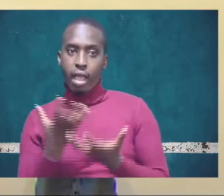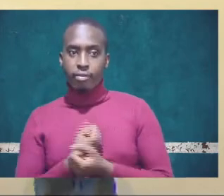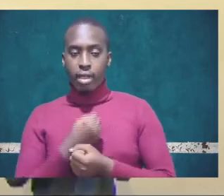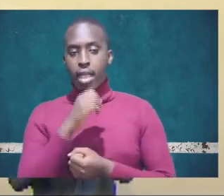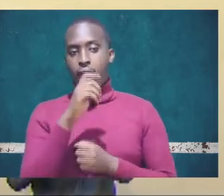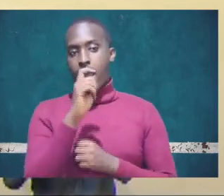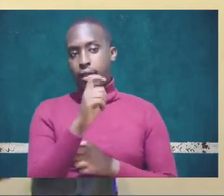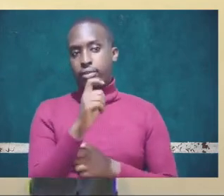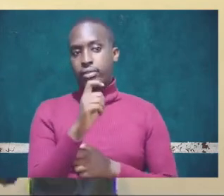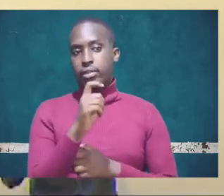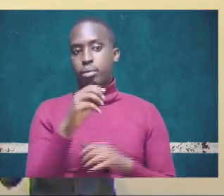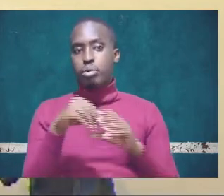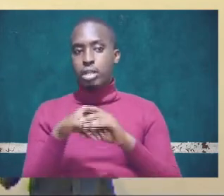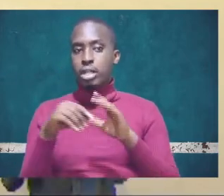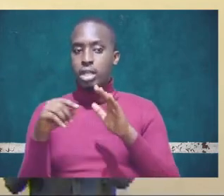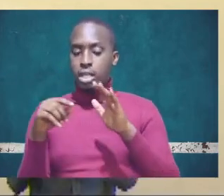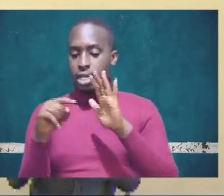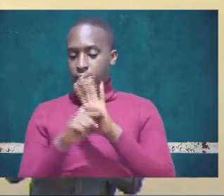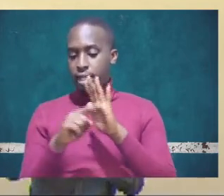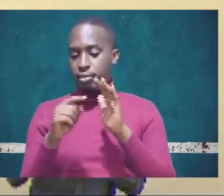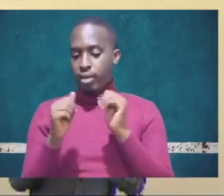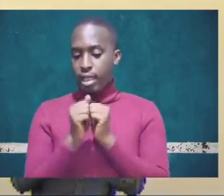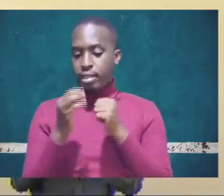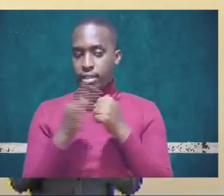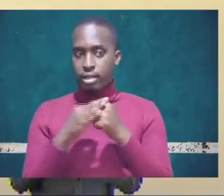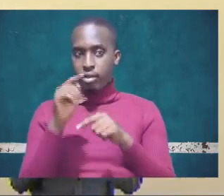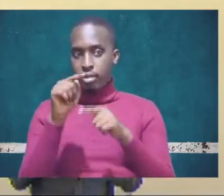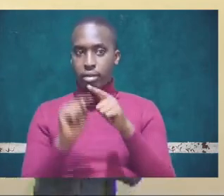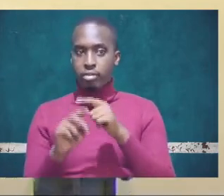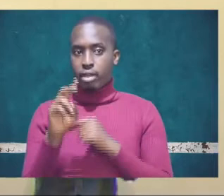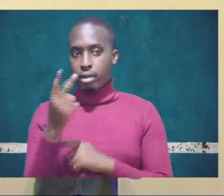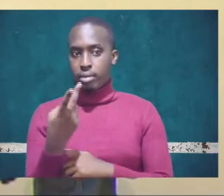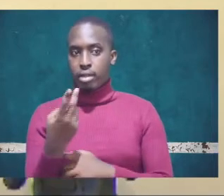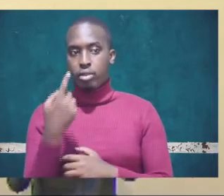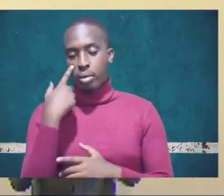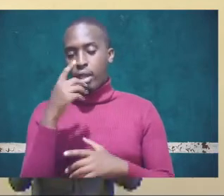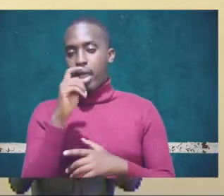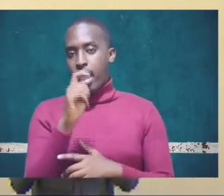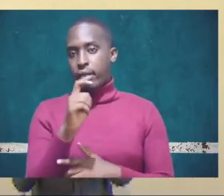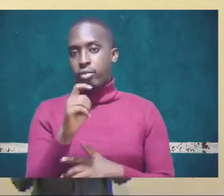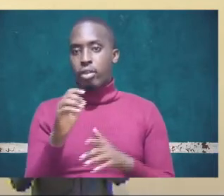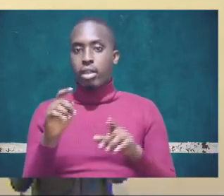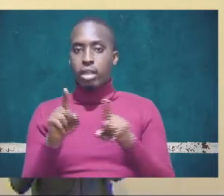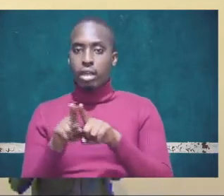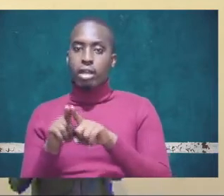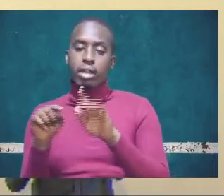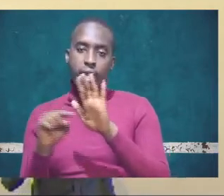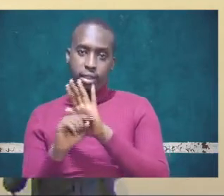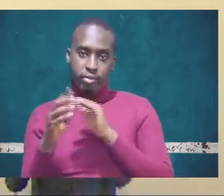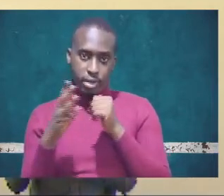x, negative 18 over 2. And we have x less than negative 9. Do we see